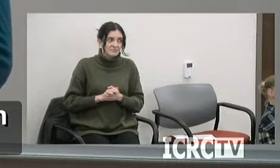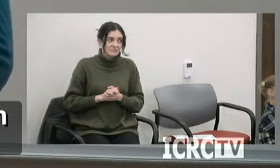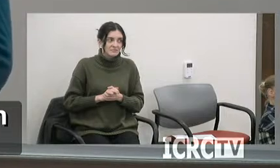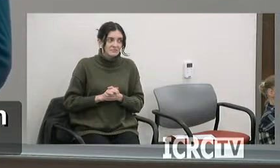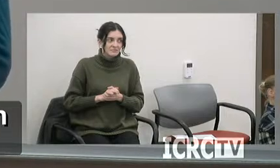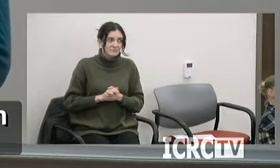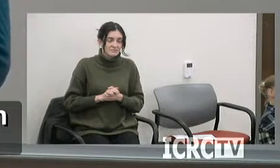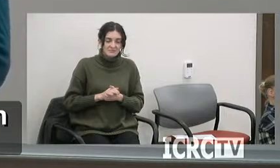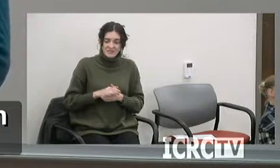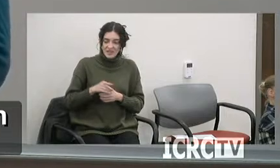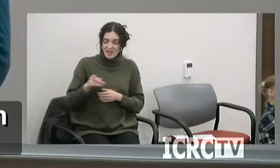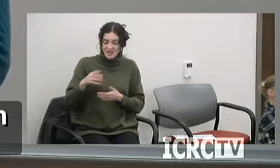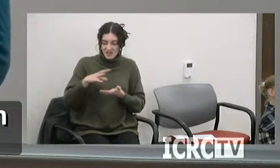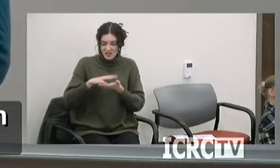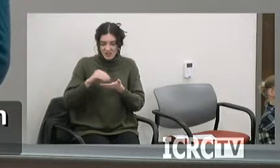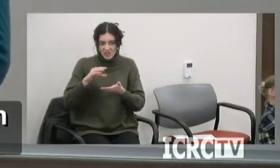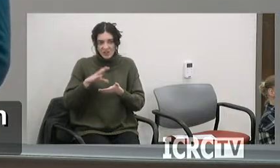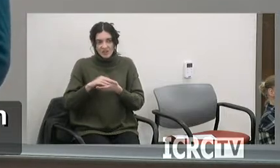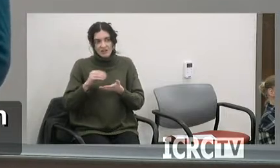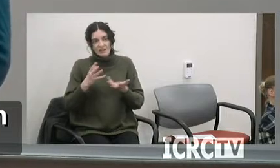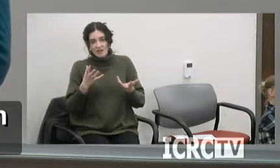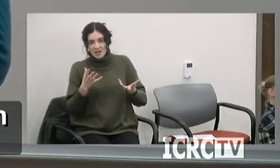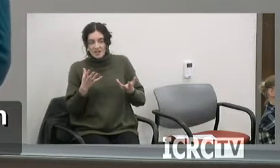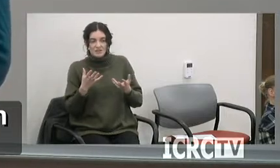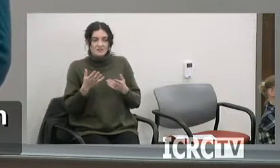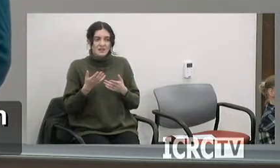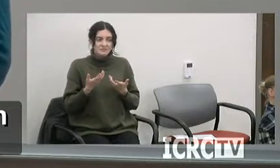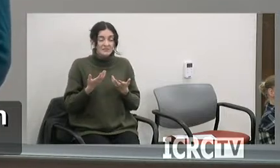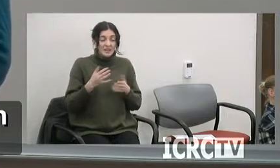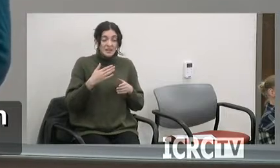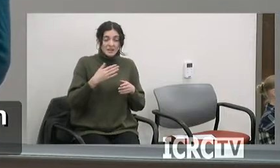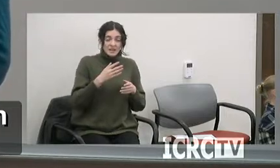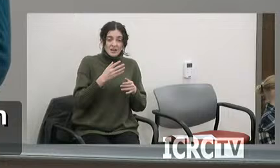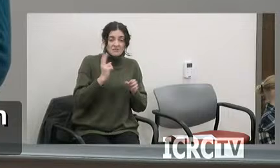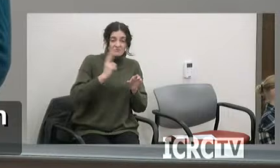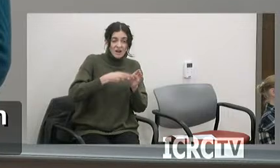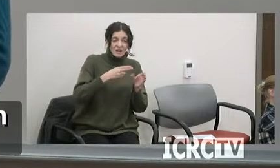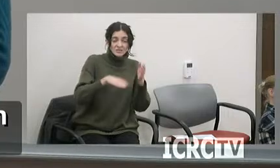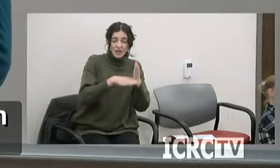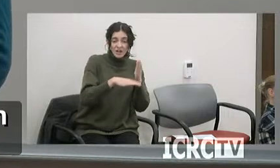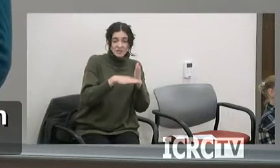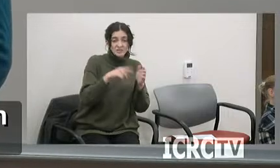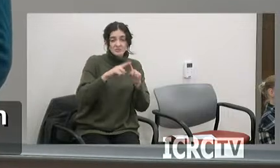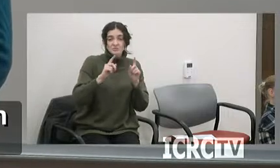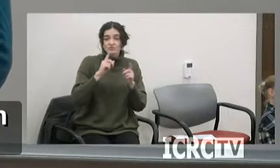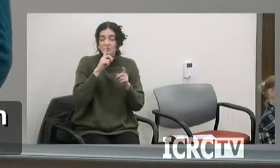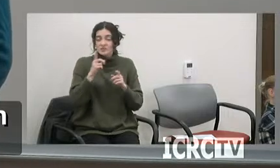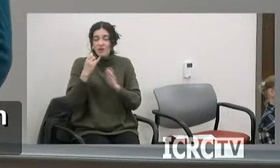required in being a leader that soccer may not have taught him, and made some very meaningful friendships.